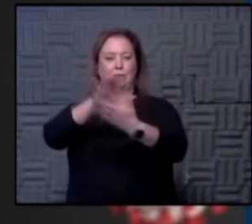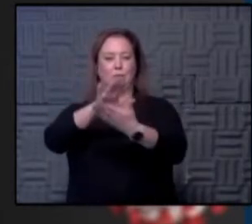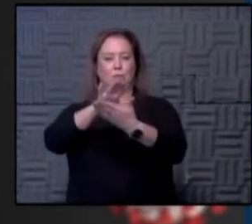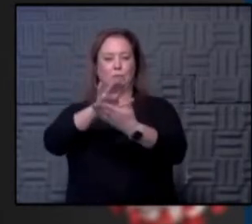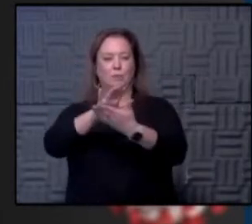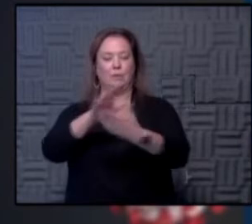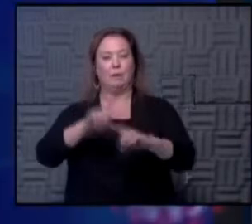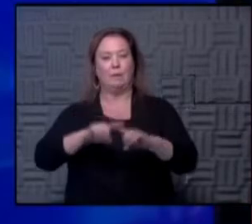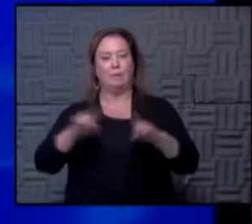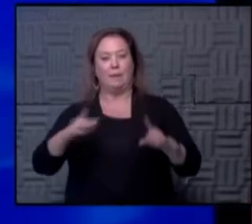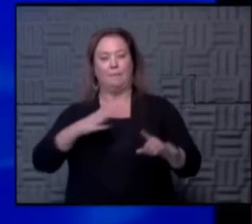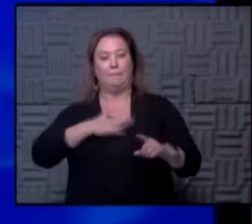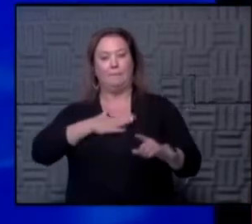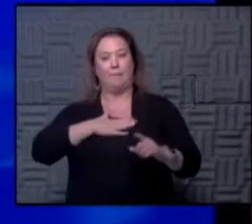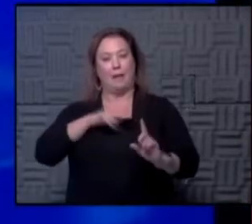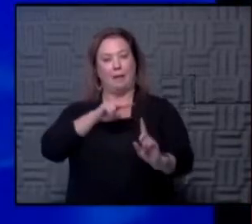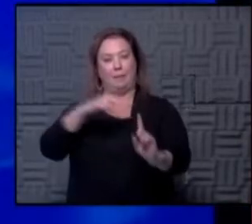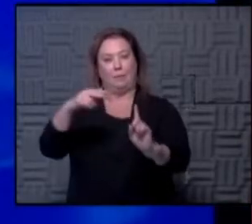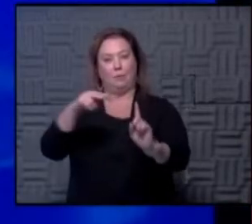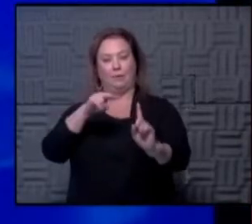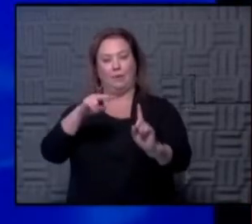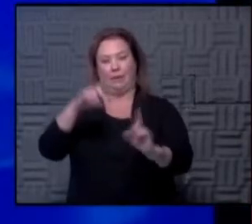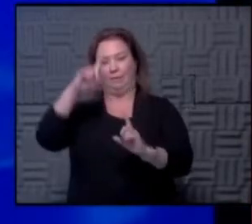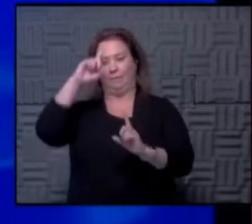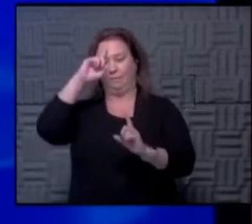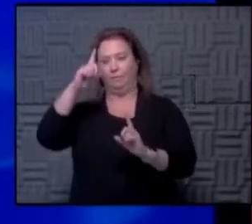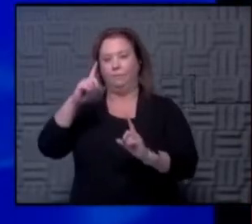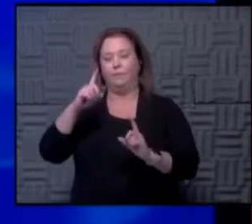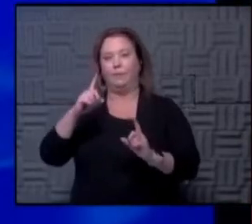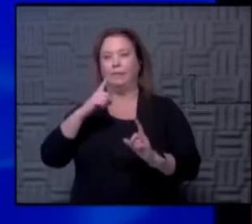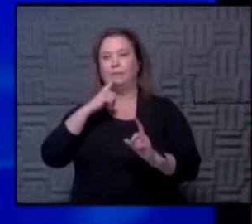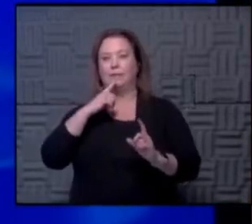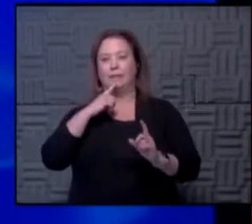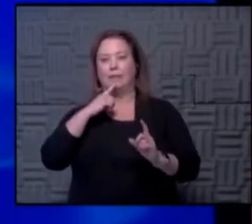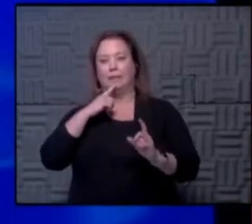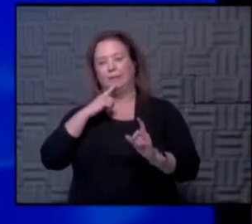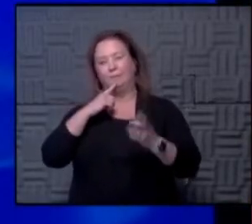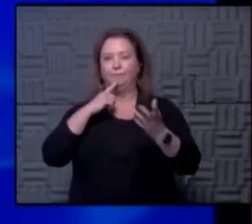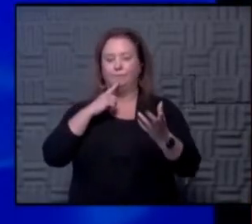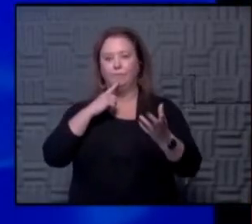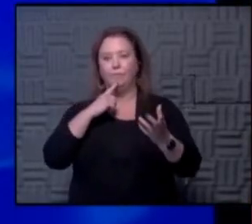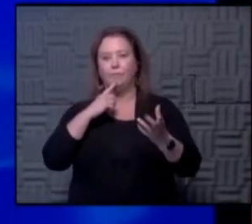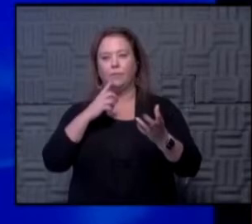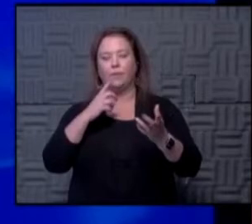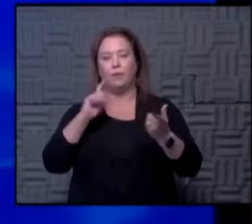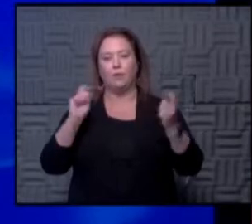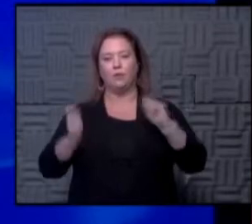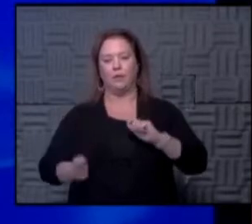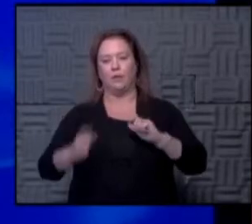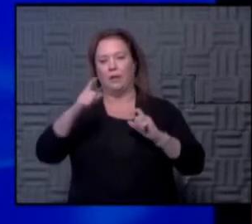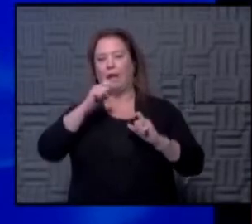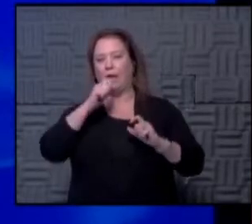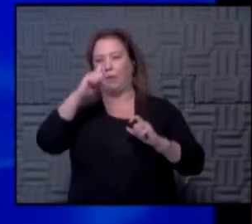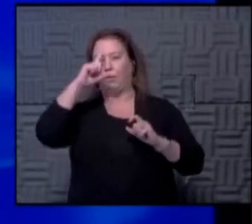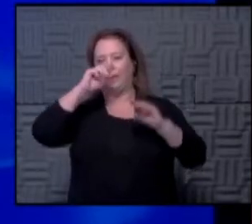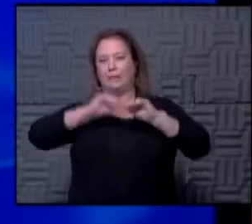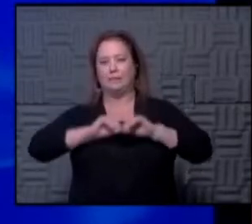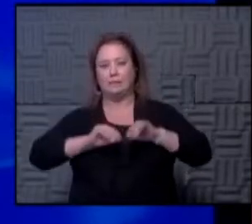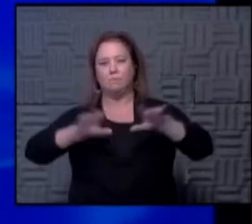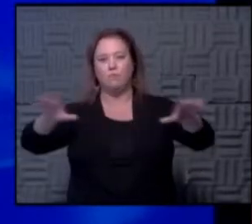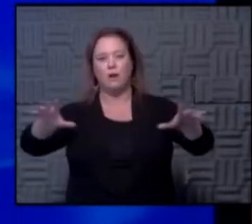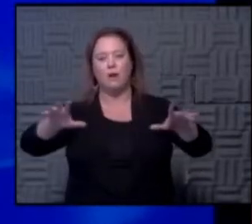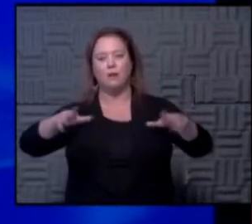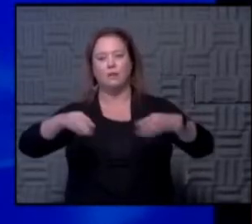But I think what I would say is, from my perspective, I think I would qualify that statement a little bit. I don't think there's